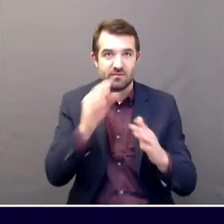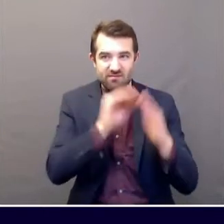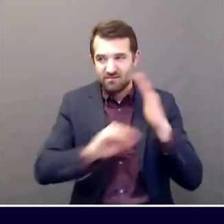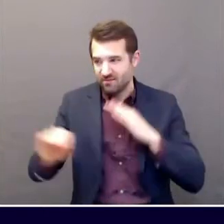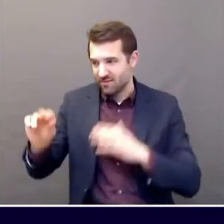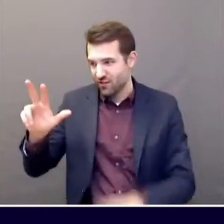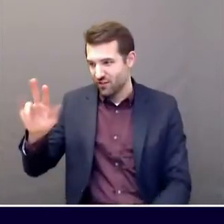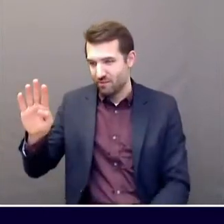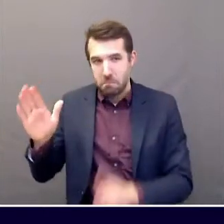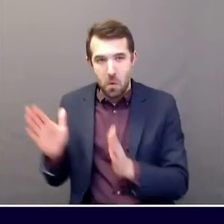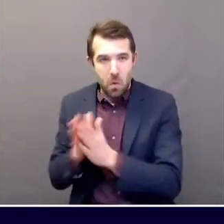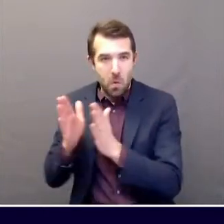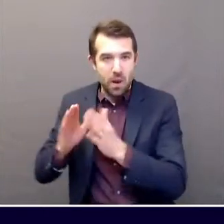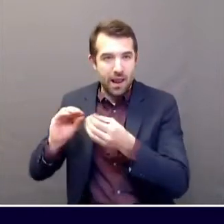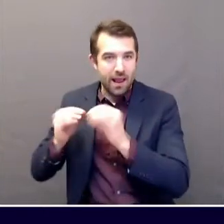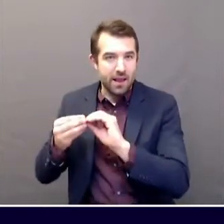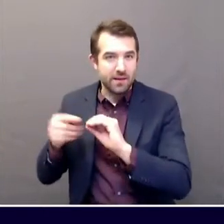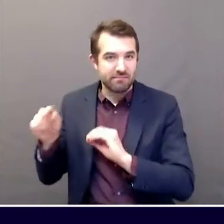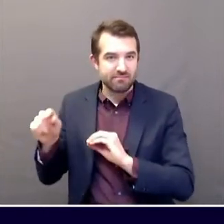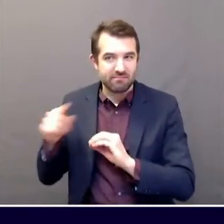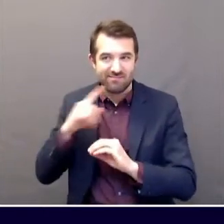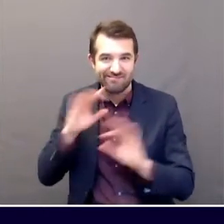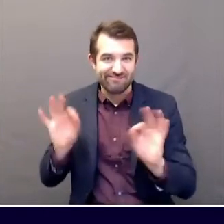Over to Rachel Ohm at the Press Herald.